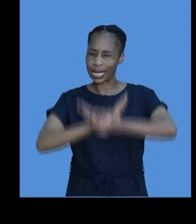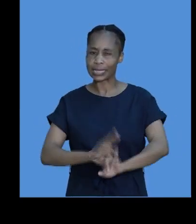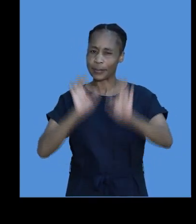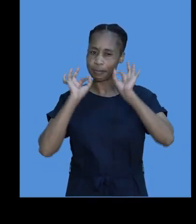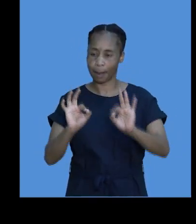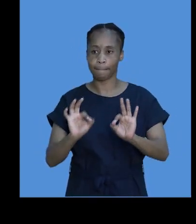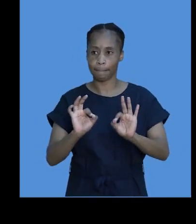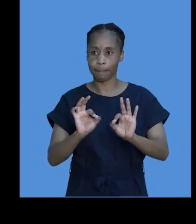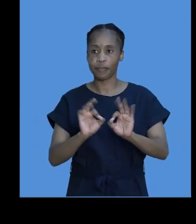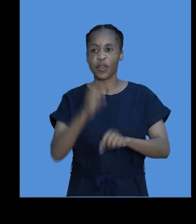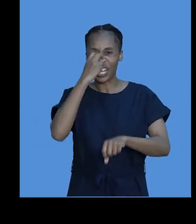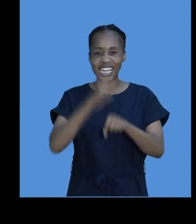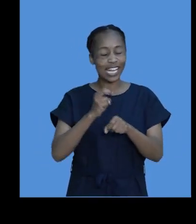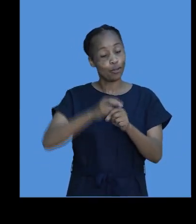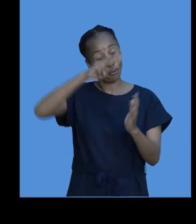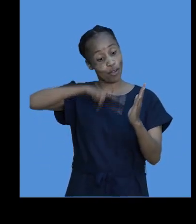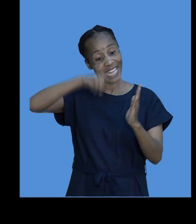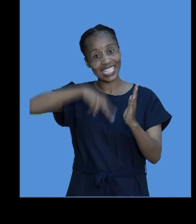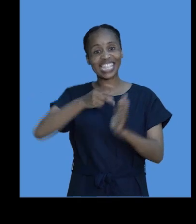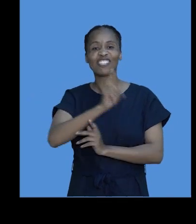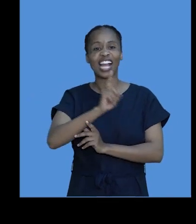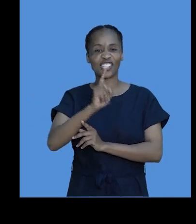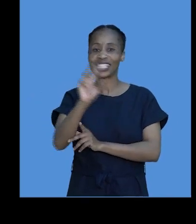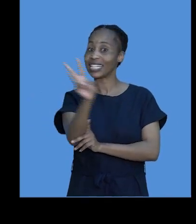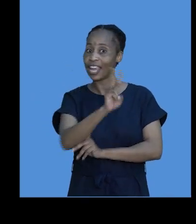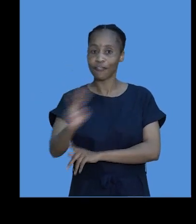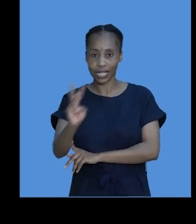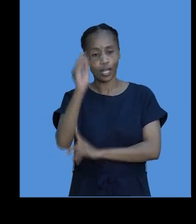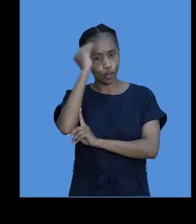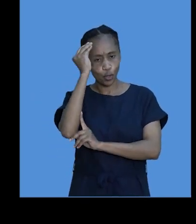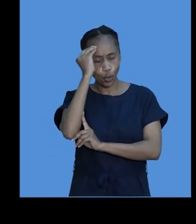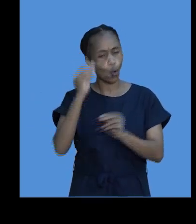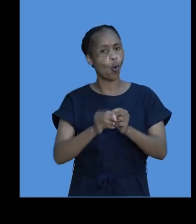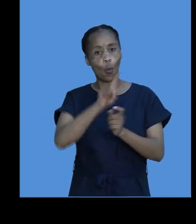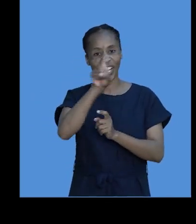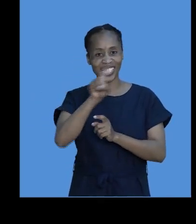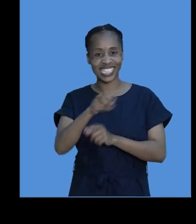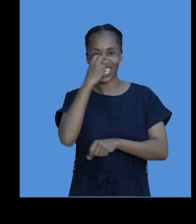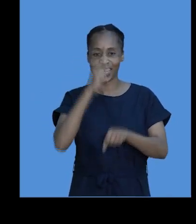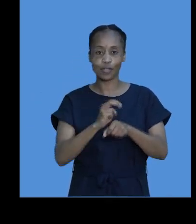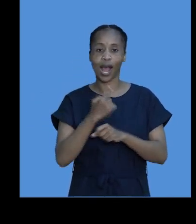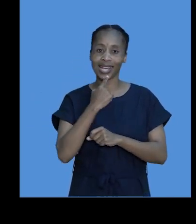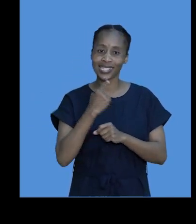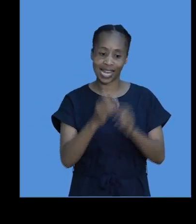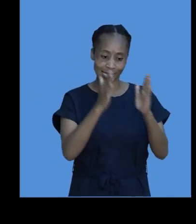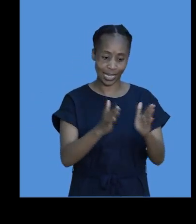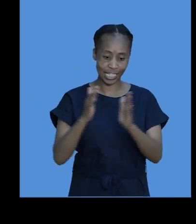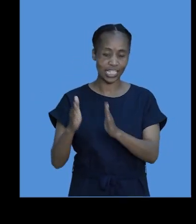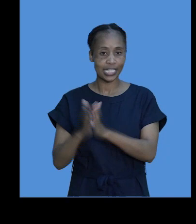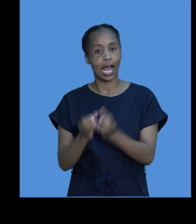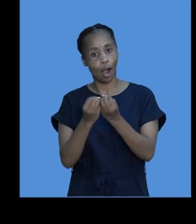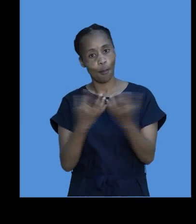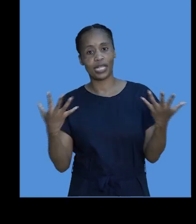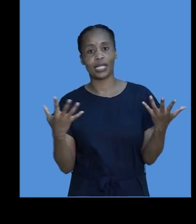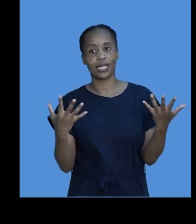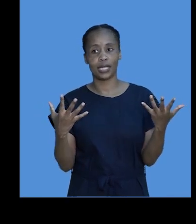Read instructions carefully. You need to read your instructions carefully. Know how many questions you need to answer per section